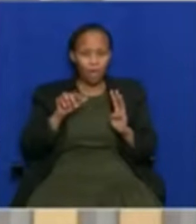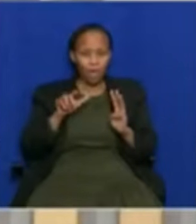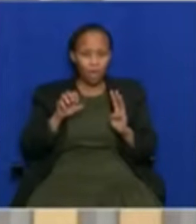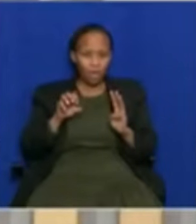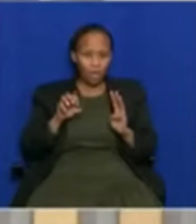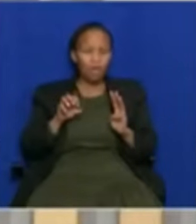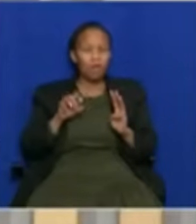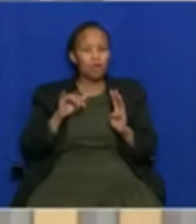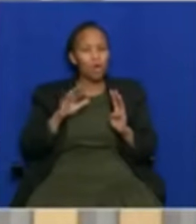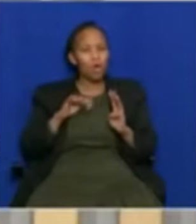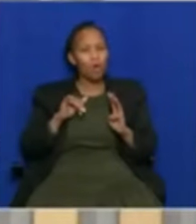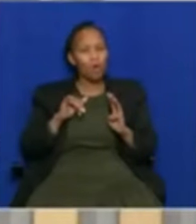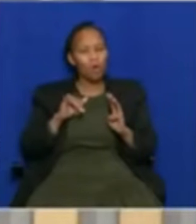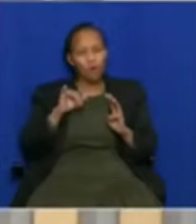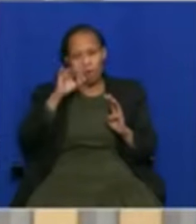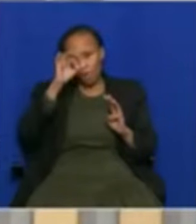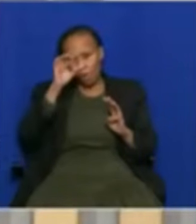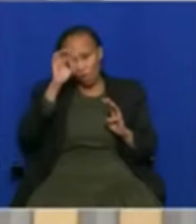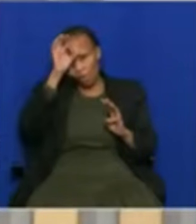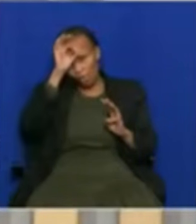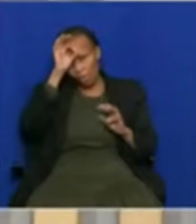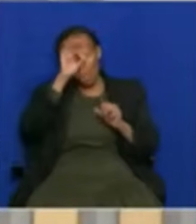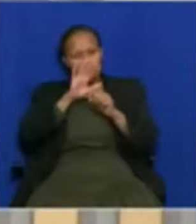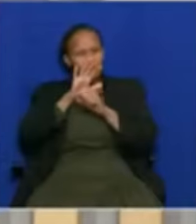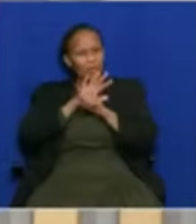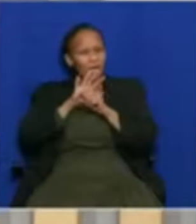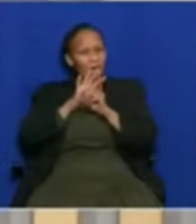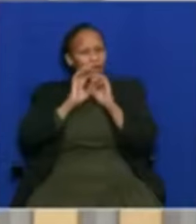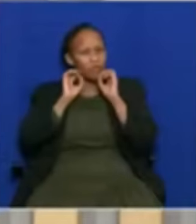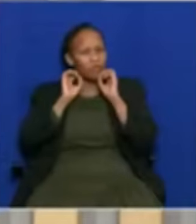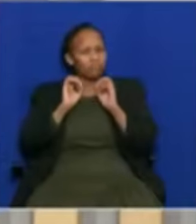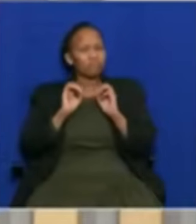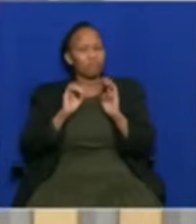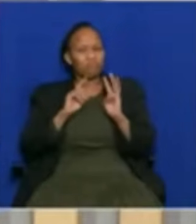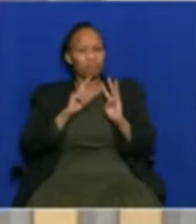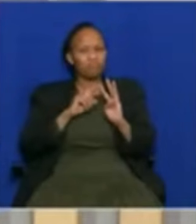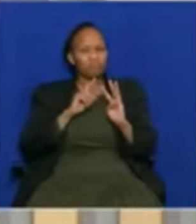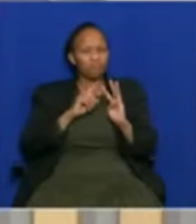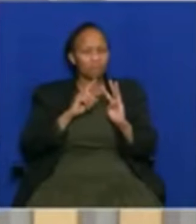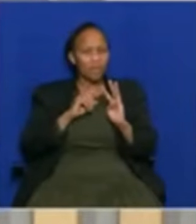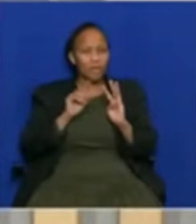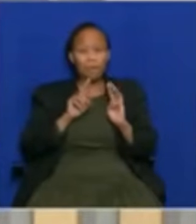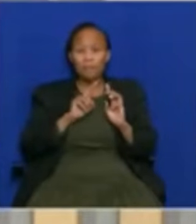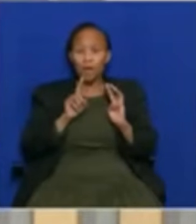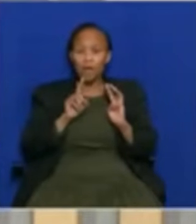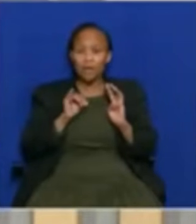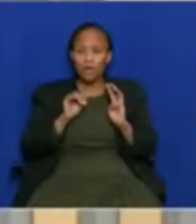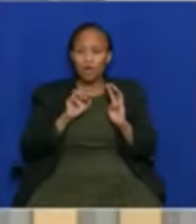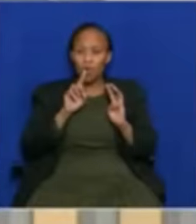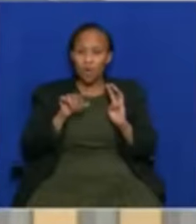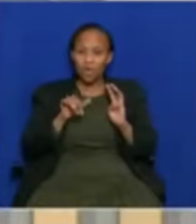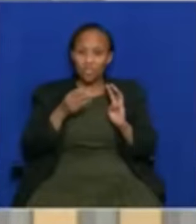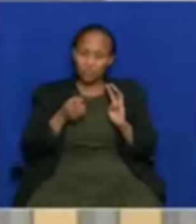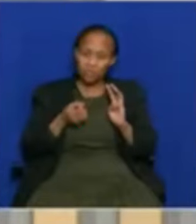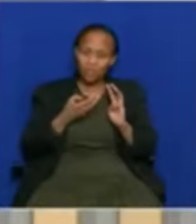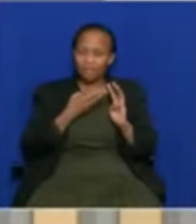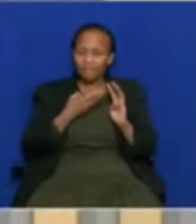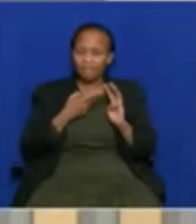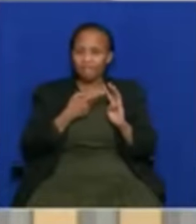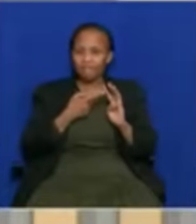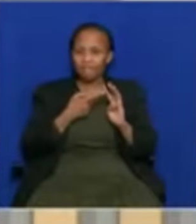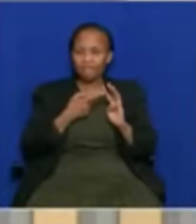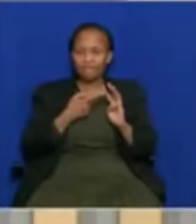or anything of that sort, but the question is given to her where she draws